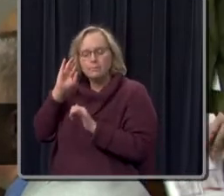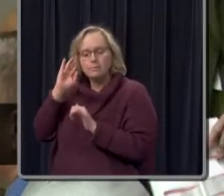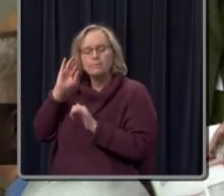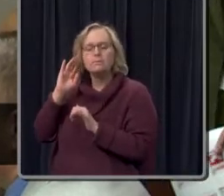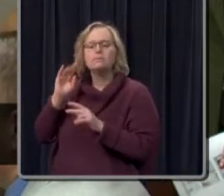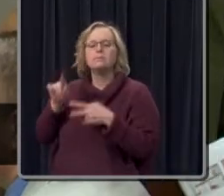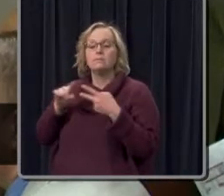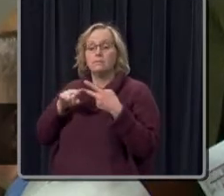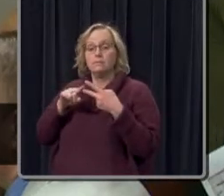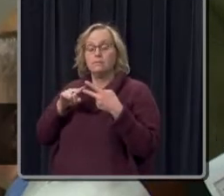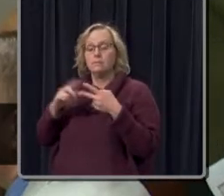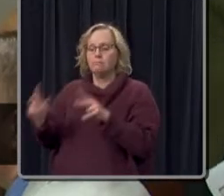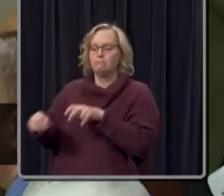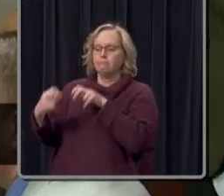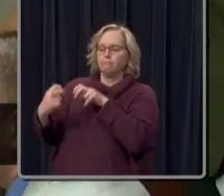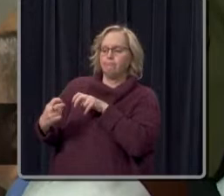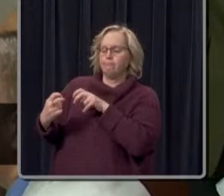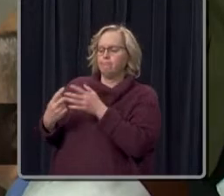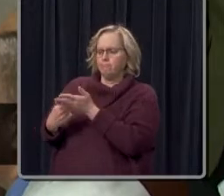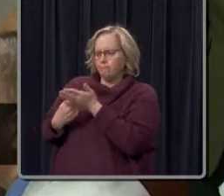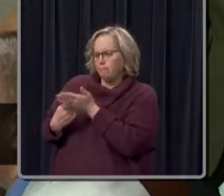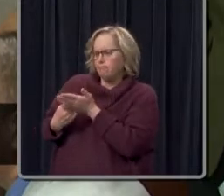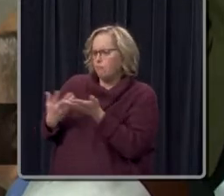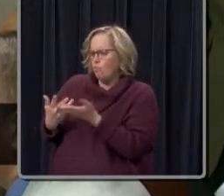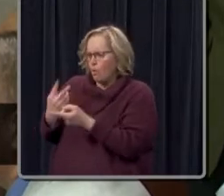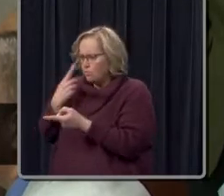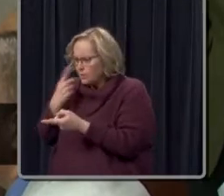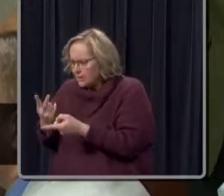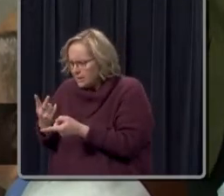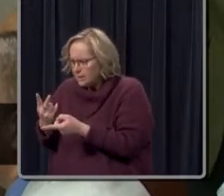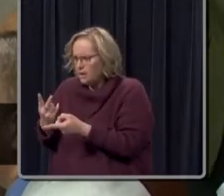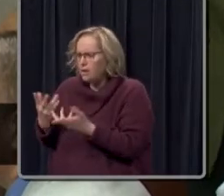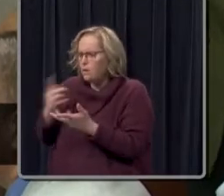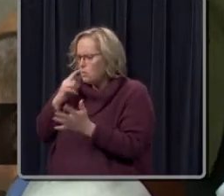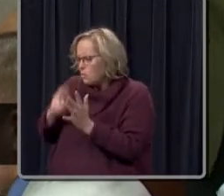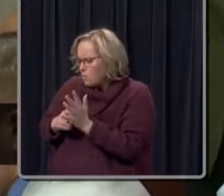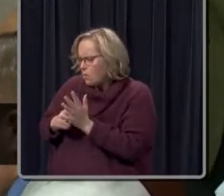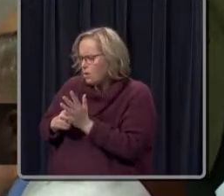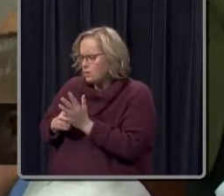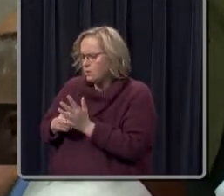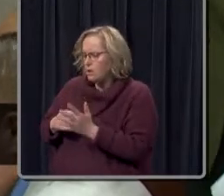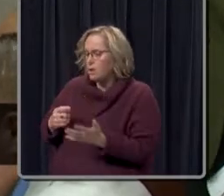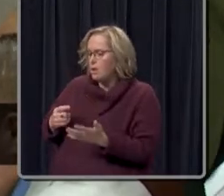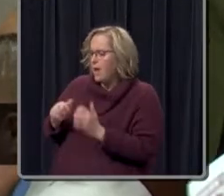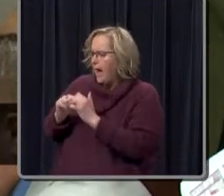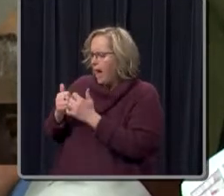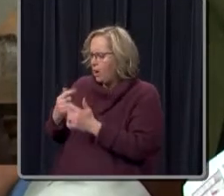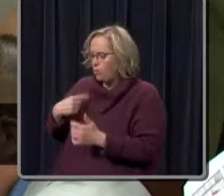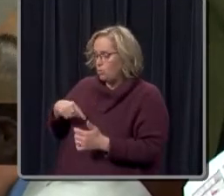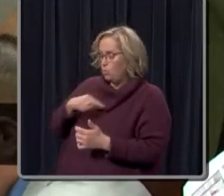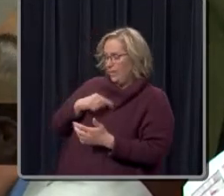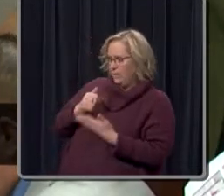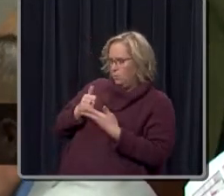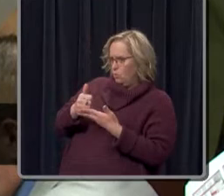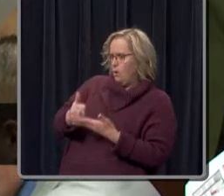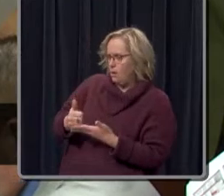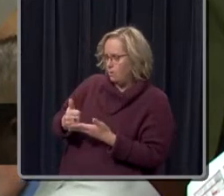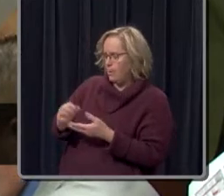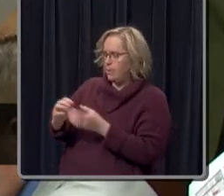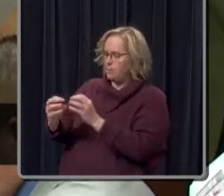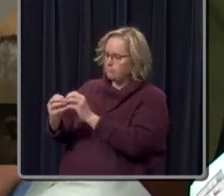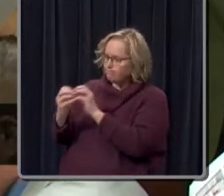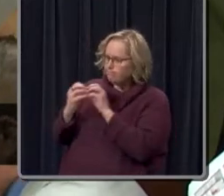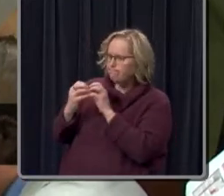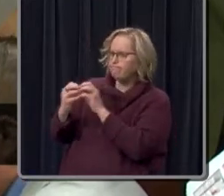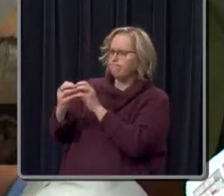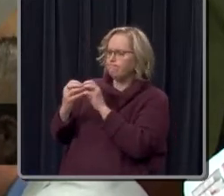is sit down and talk through what are you seeing? What do you feel like we're needing to do? And then working together to create a plan to support